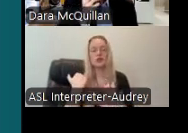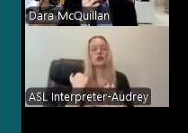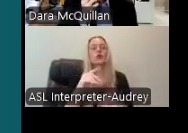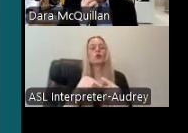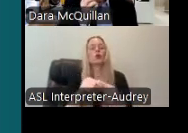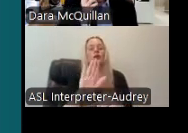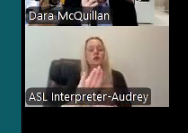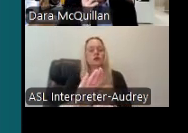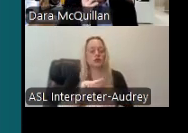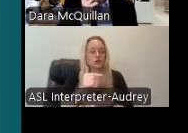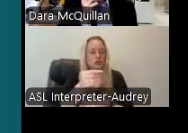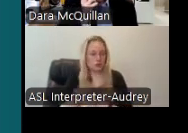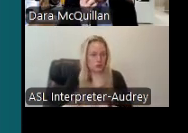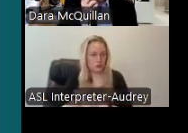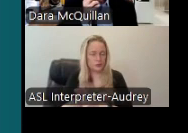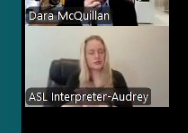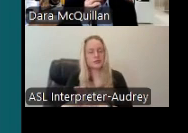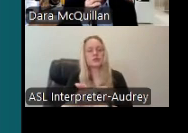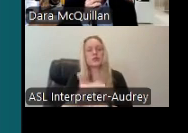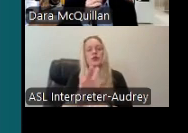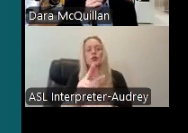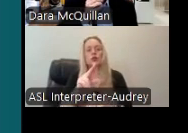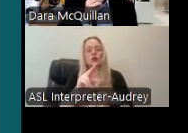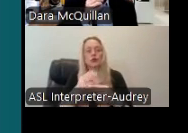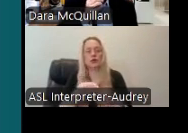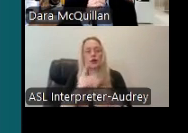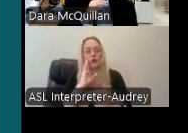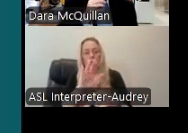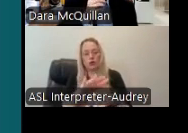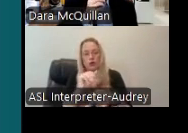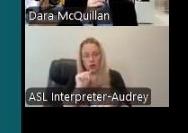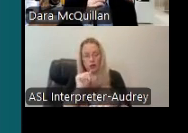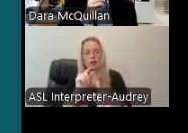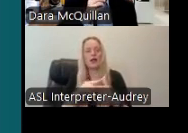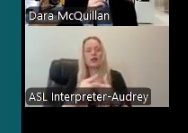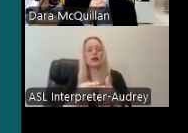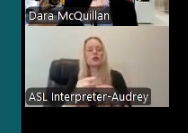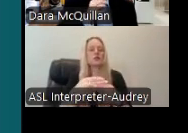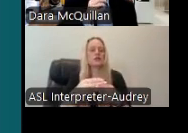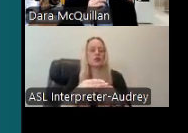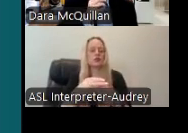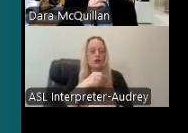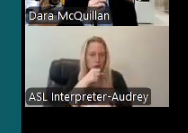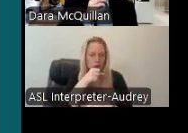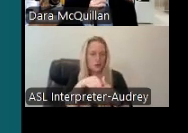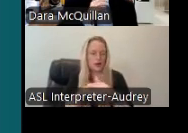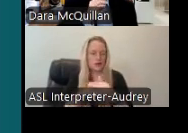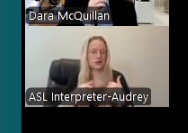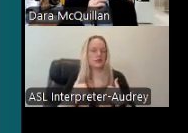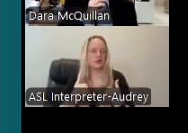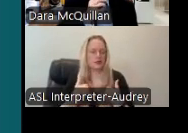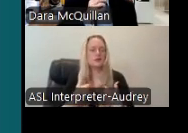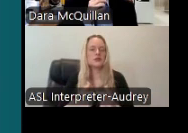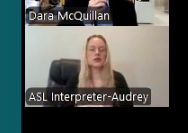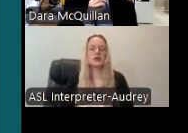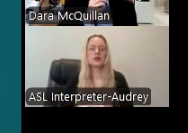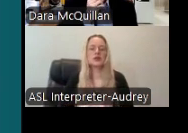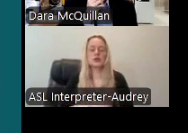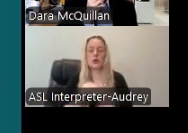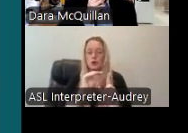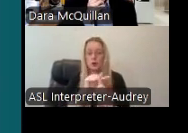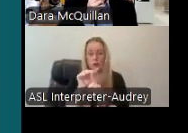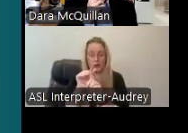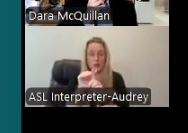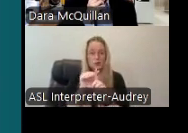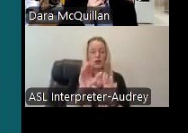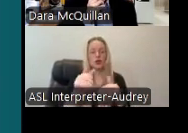speak, your name will be called and you will be granted temporary microphone access. I remind everyone